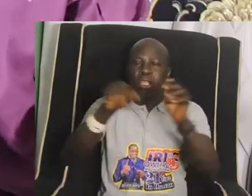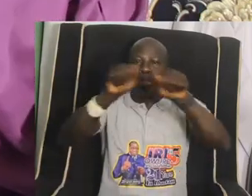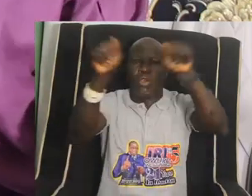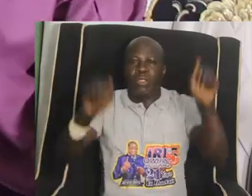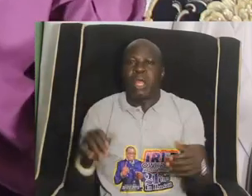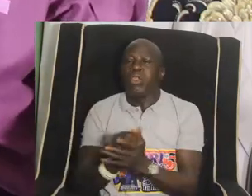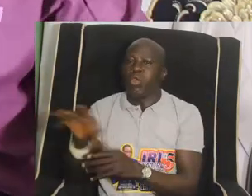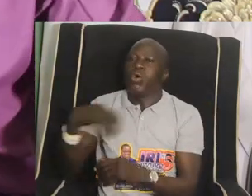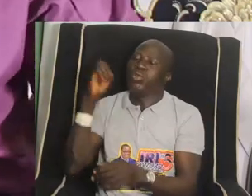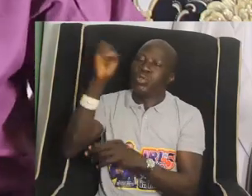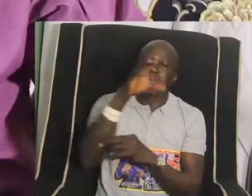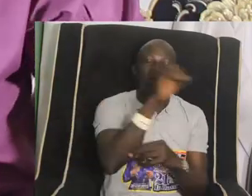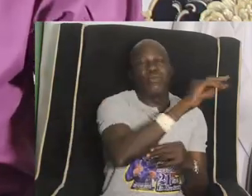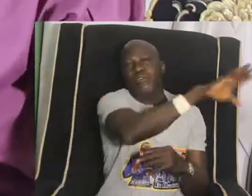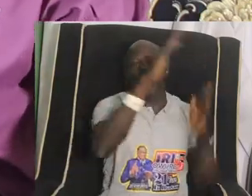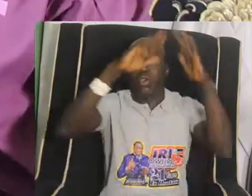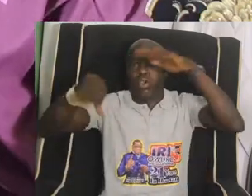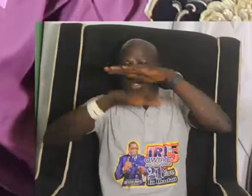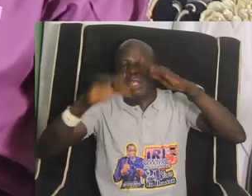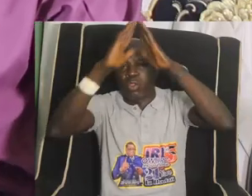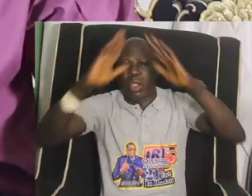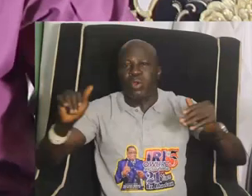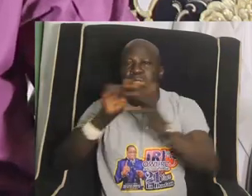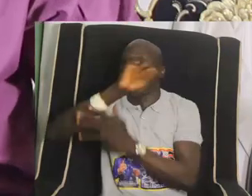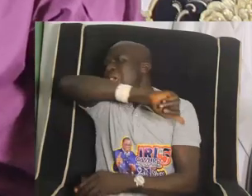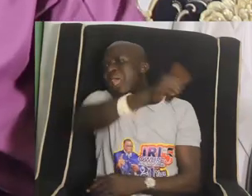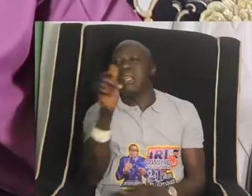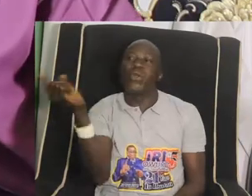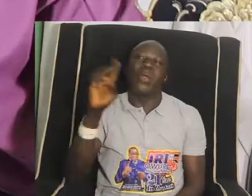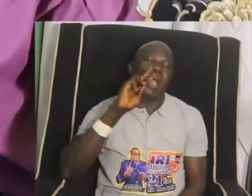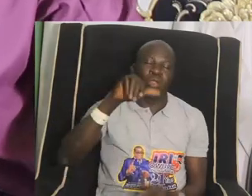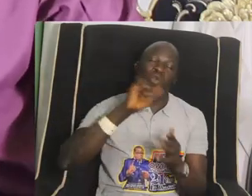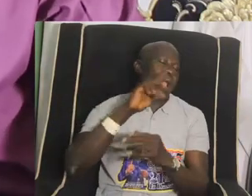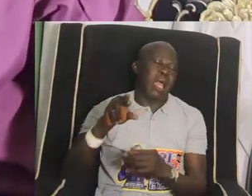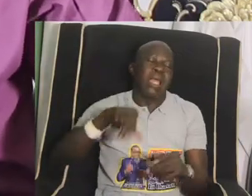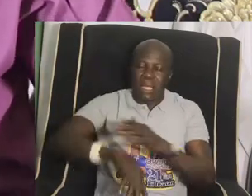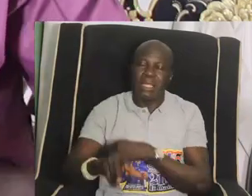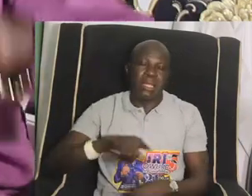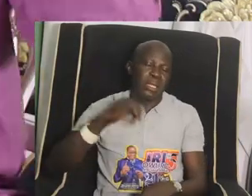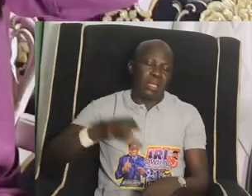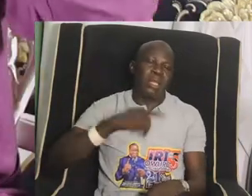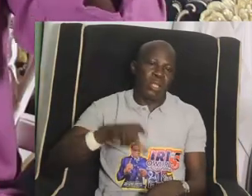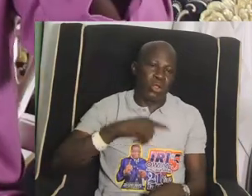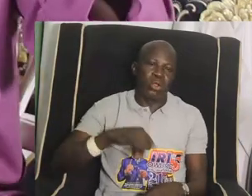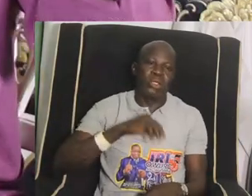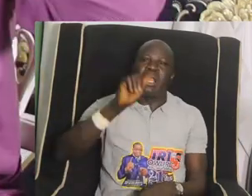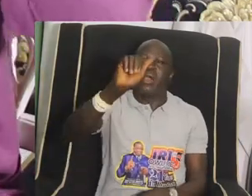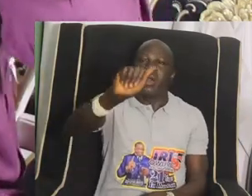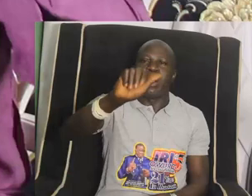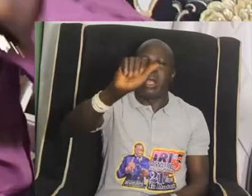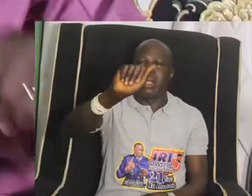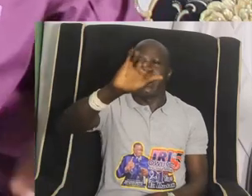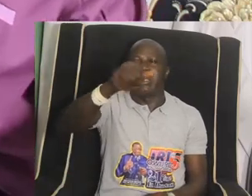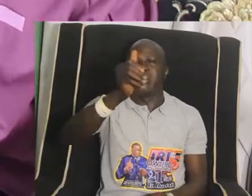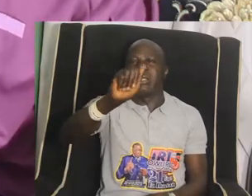the altar. You will sprinkle it to your house. You will buy some water. Abuliegba. Aja. Aja.